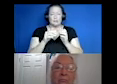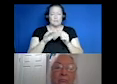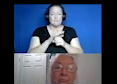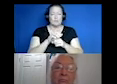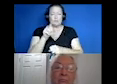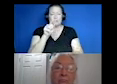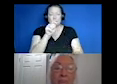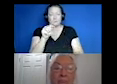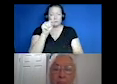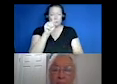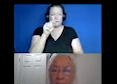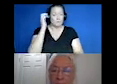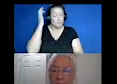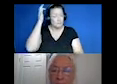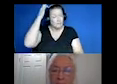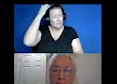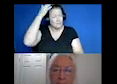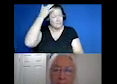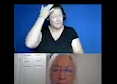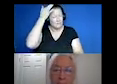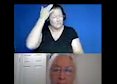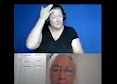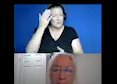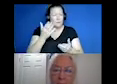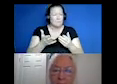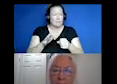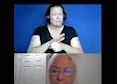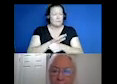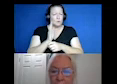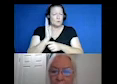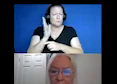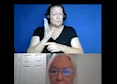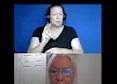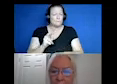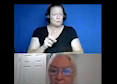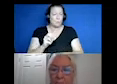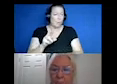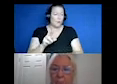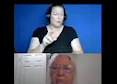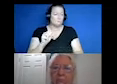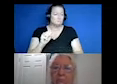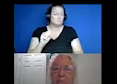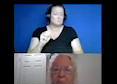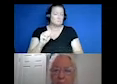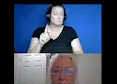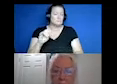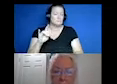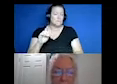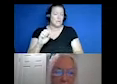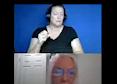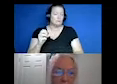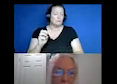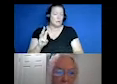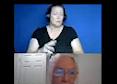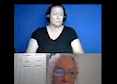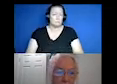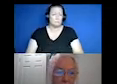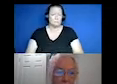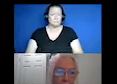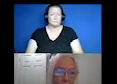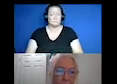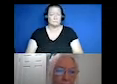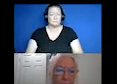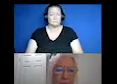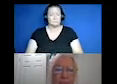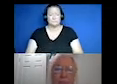arrow. That might get you into full presenter view, or you can just go to slideshow from beginning.